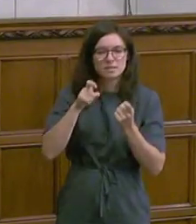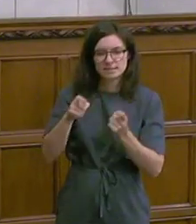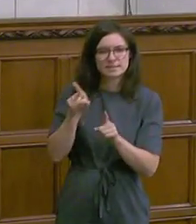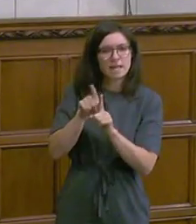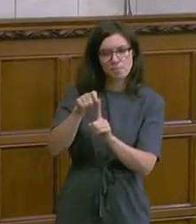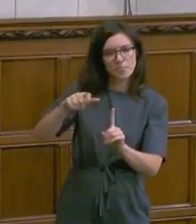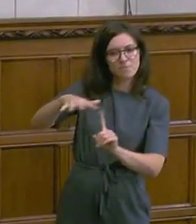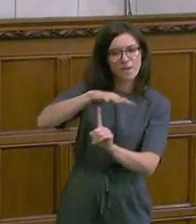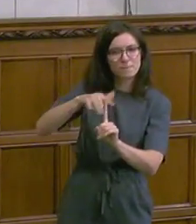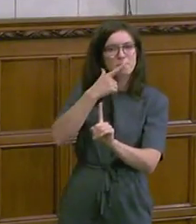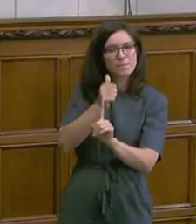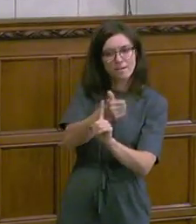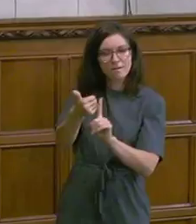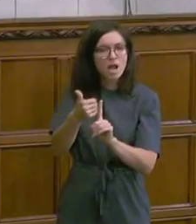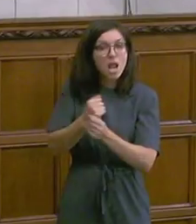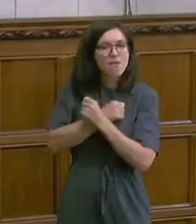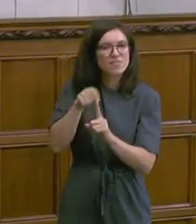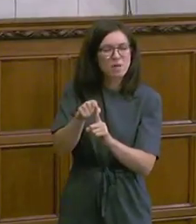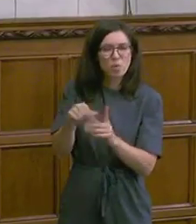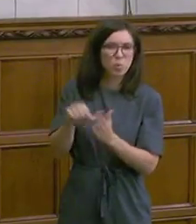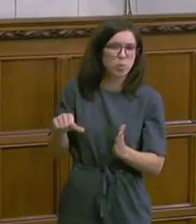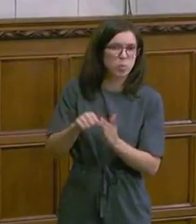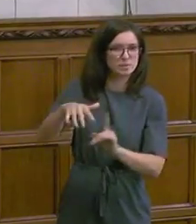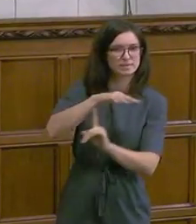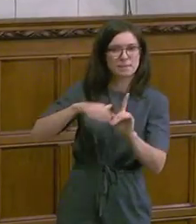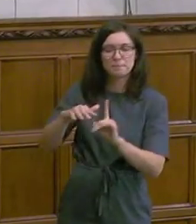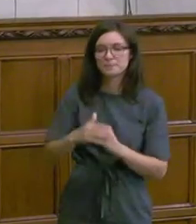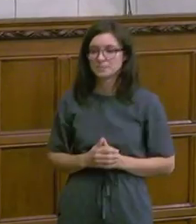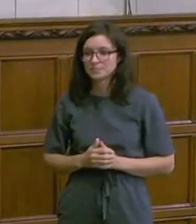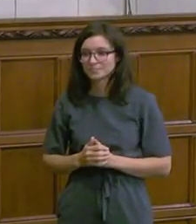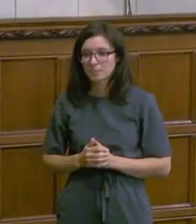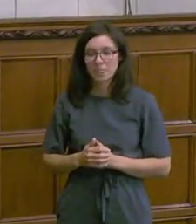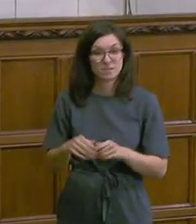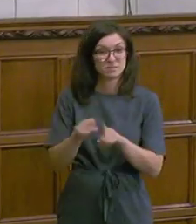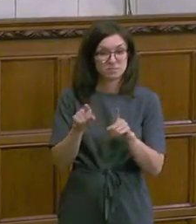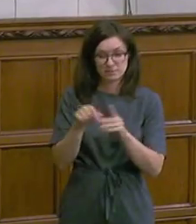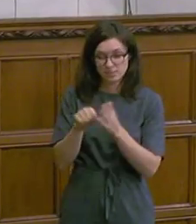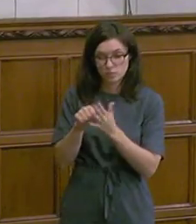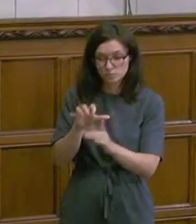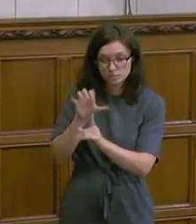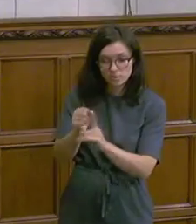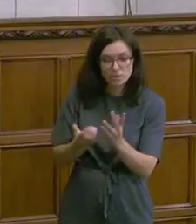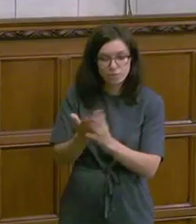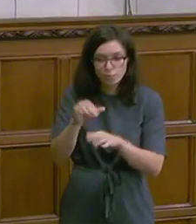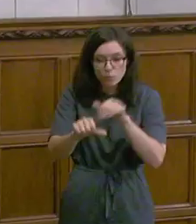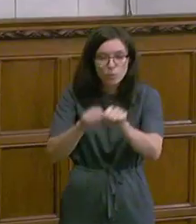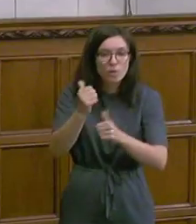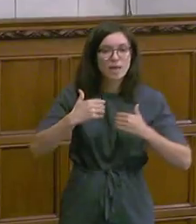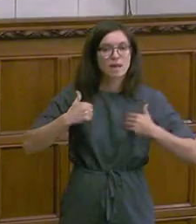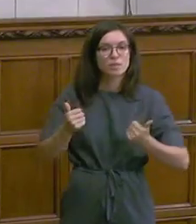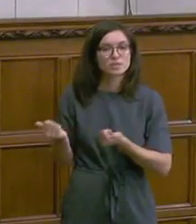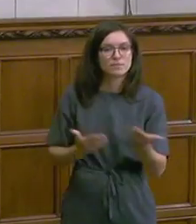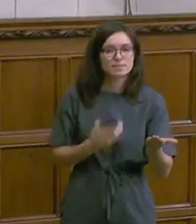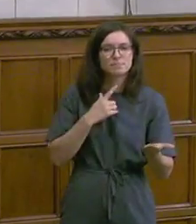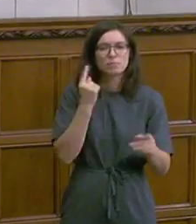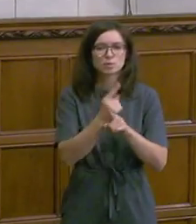support offered to them through the education system, or indeed, as the Honourable Lady referred to, through the health system either. I want to refer just very quickly to Northern Ireland, and Mr.